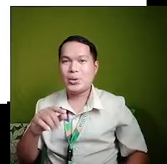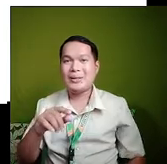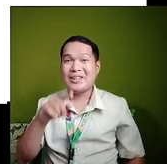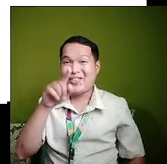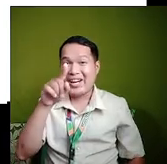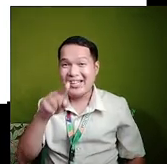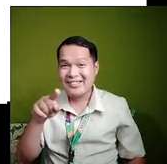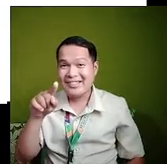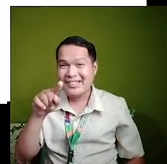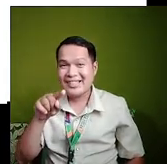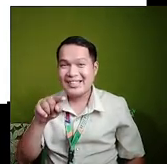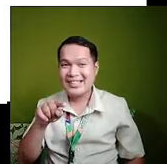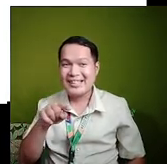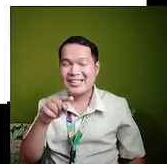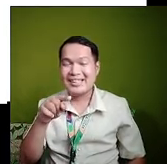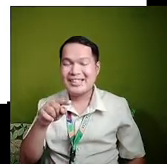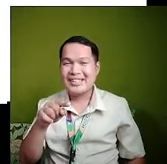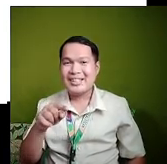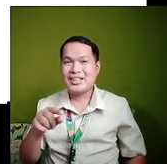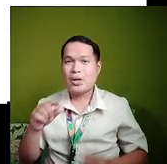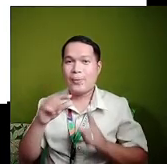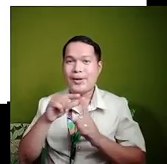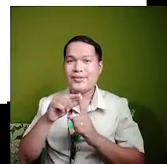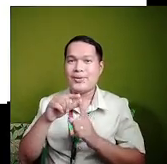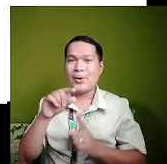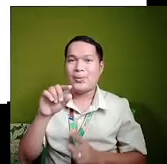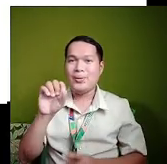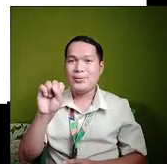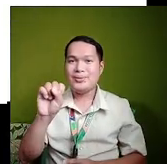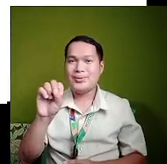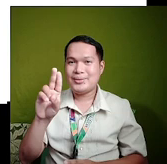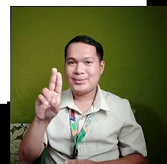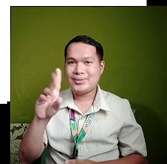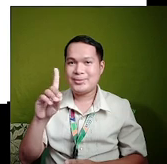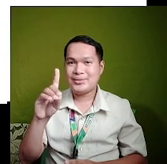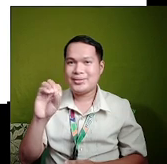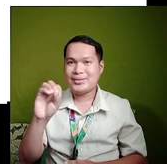we have the race the words to Doku